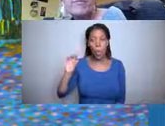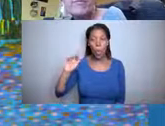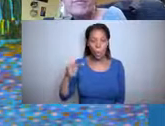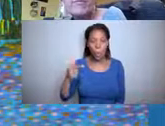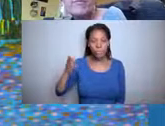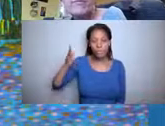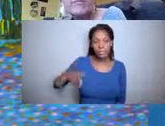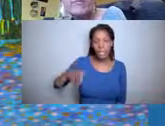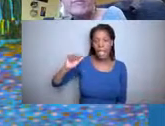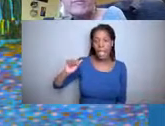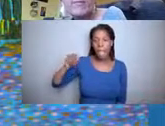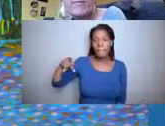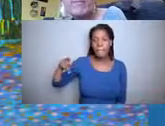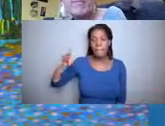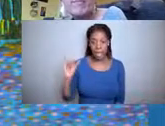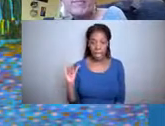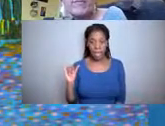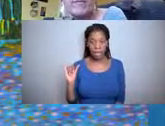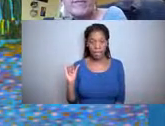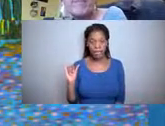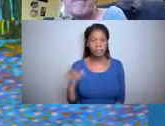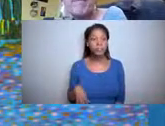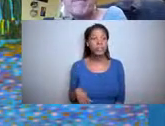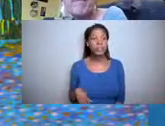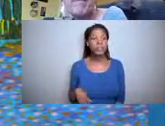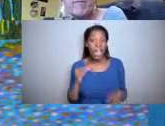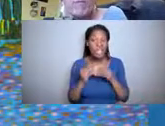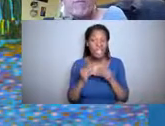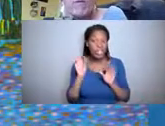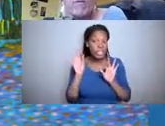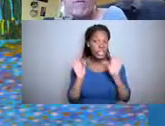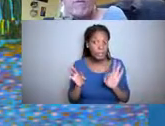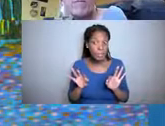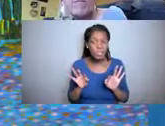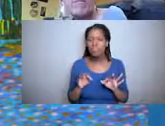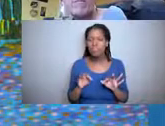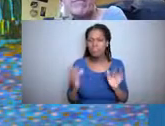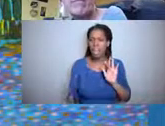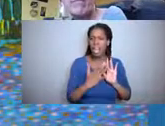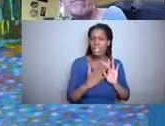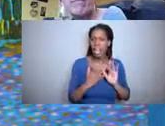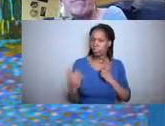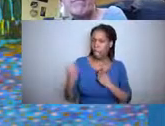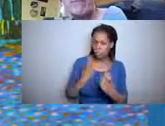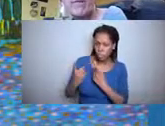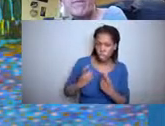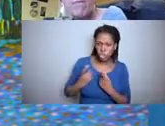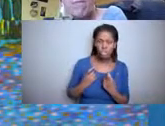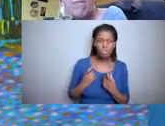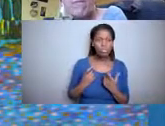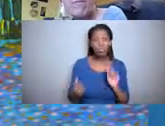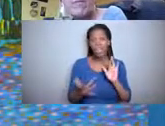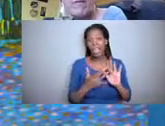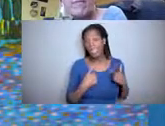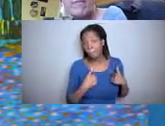be ask again ask questions as they are coming up feel free to reach out to myself and danielle um the other thing